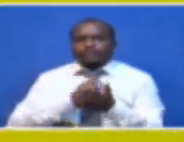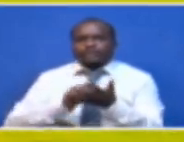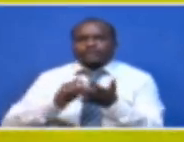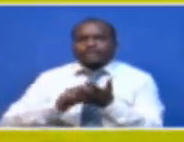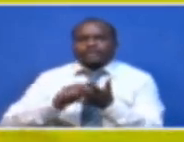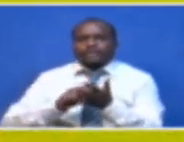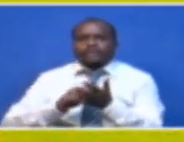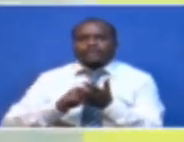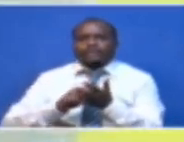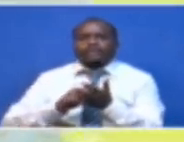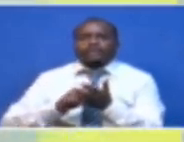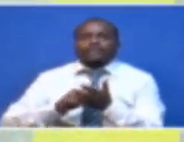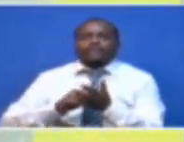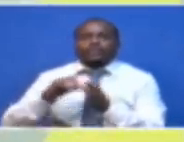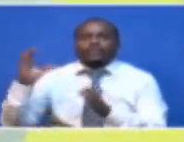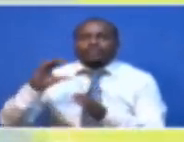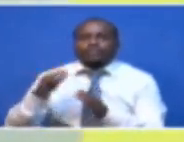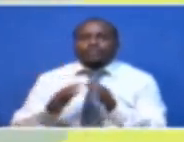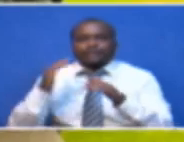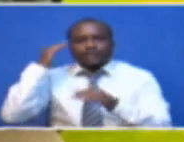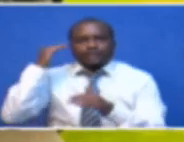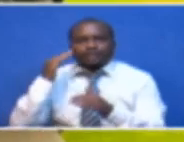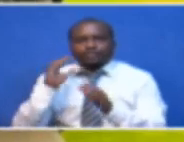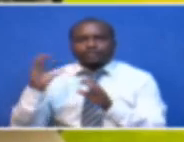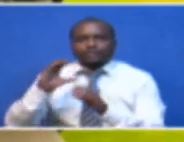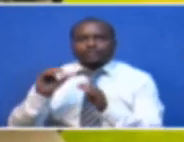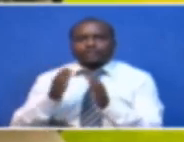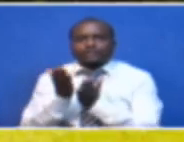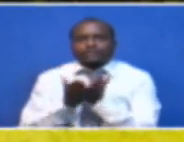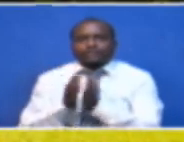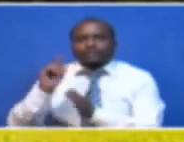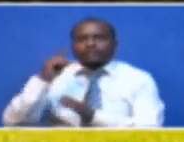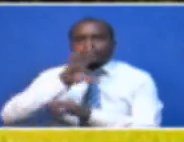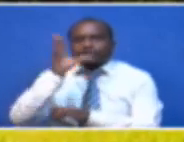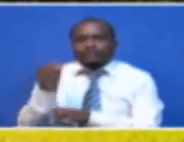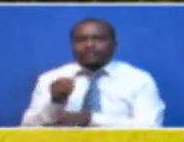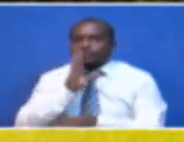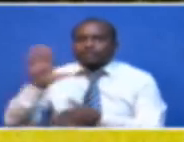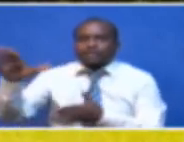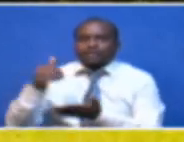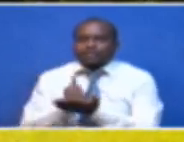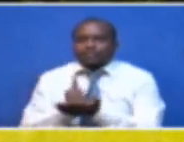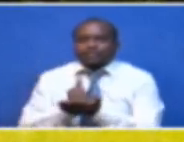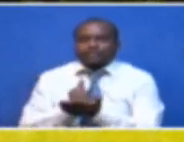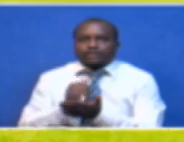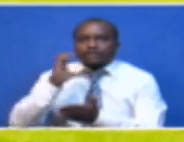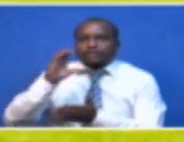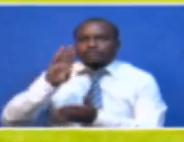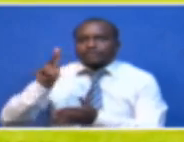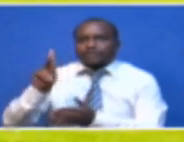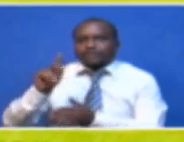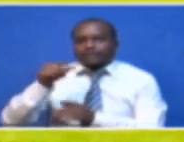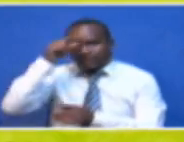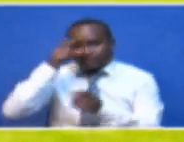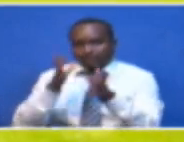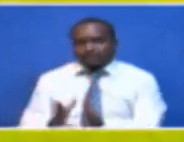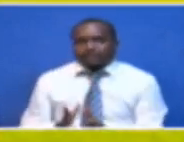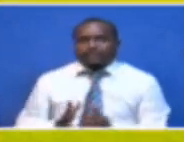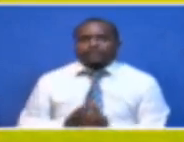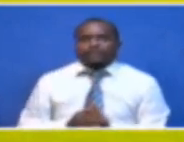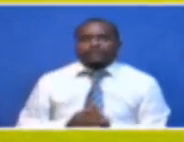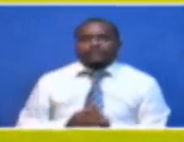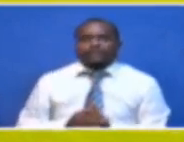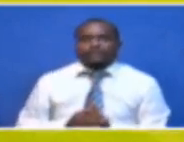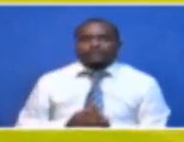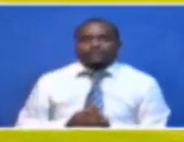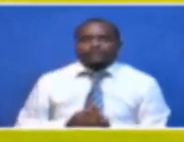but head of civil service. He was also the first African to be appointed central bank governor. Governor Duncan Dego. Thank you very much.